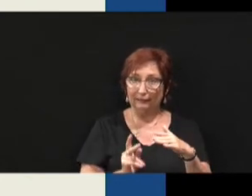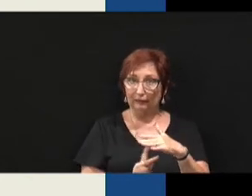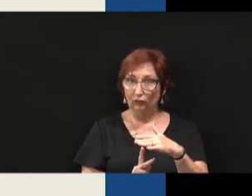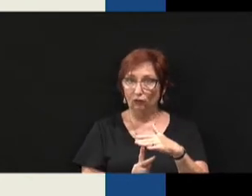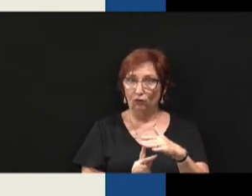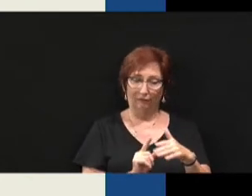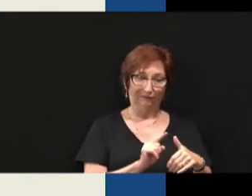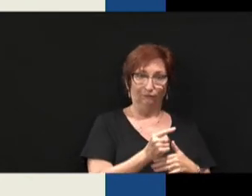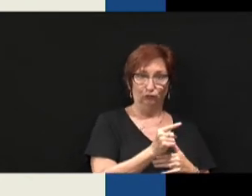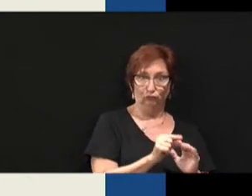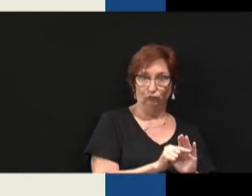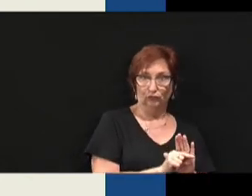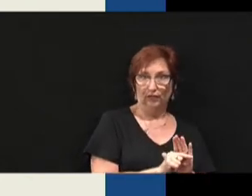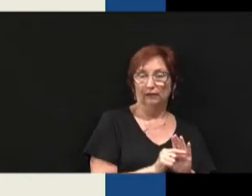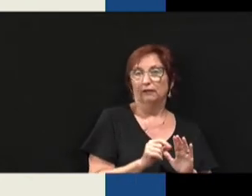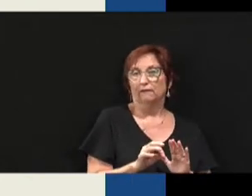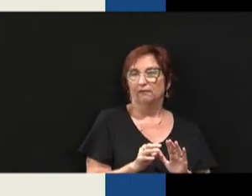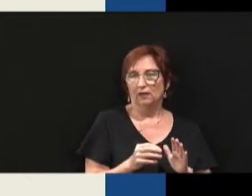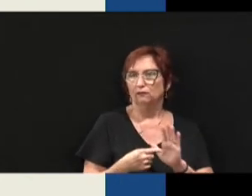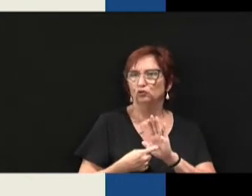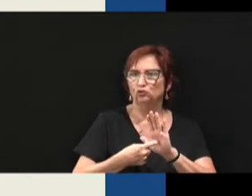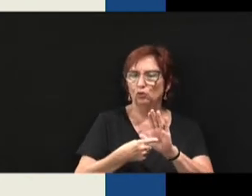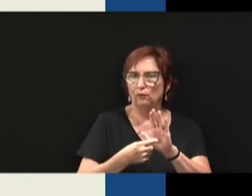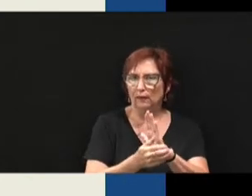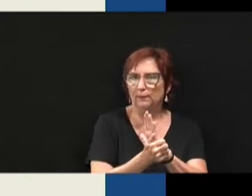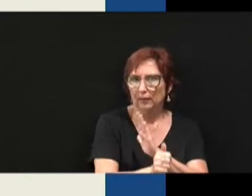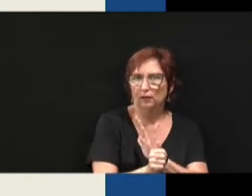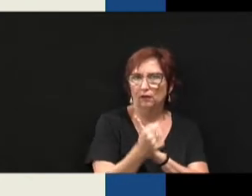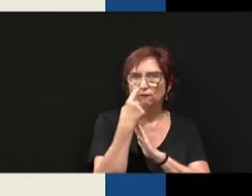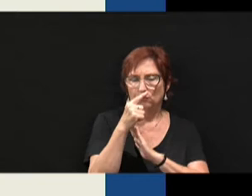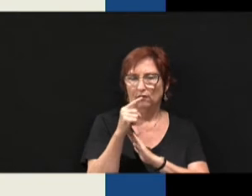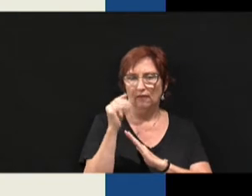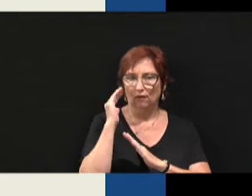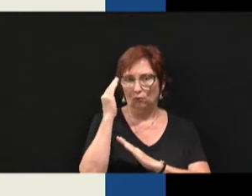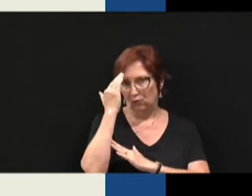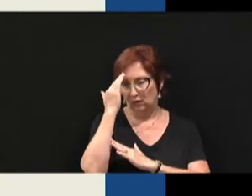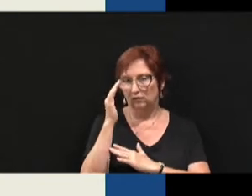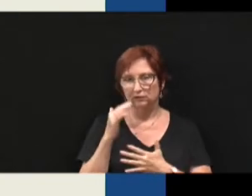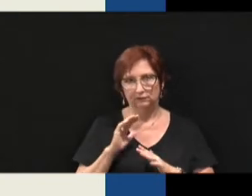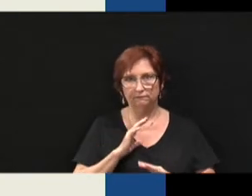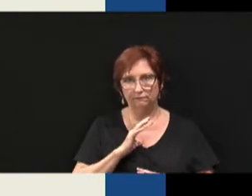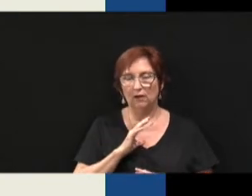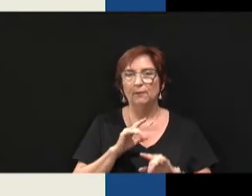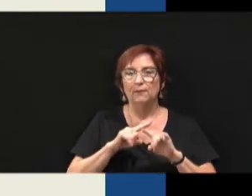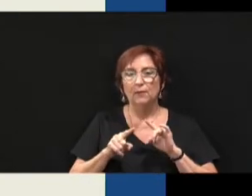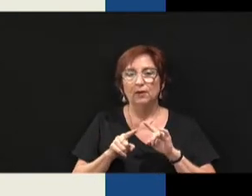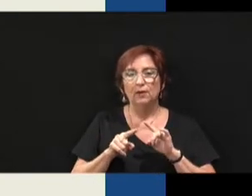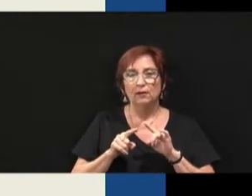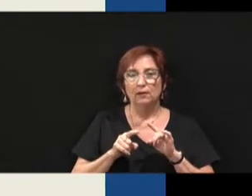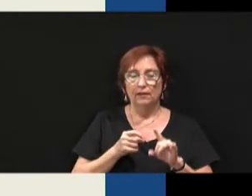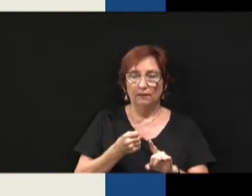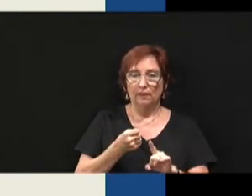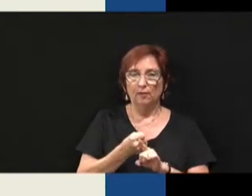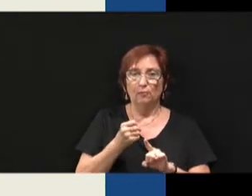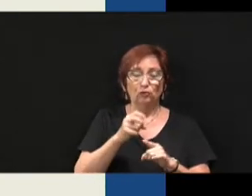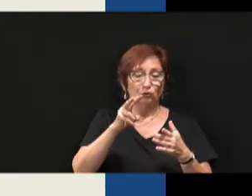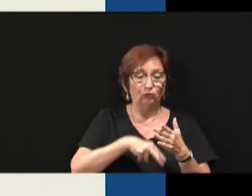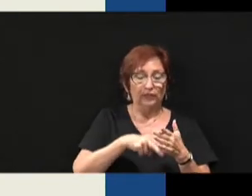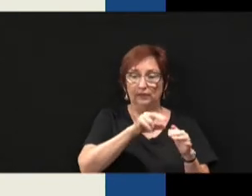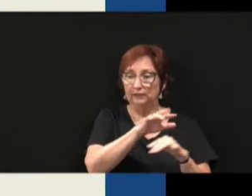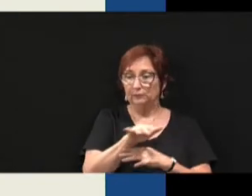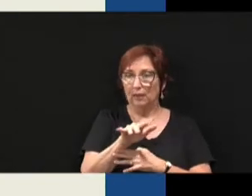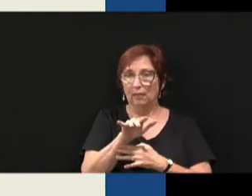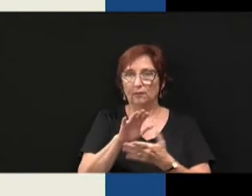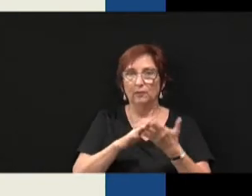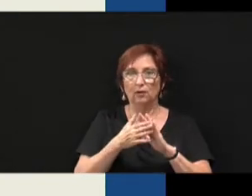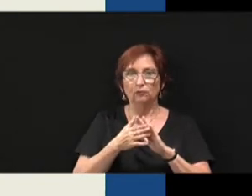already demonstrate an ability for phonemic awareness. The effects on reading and spelling intensifies